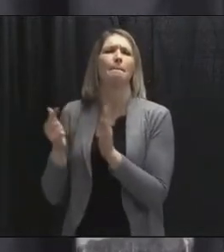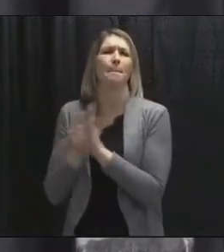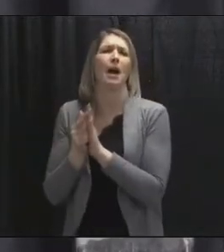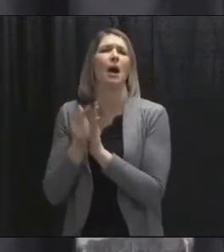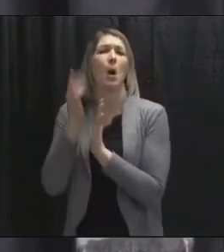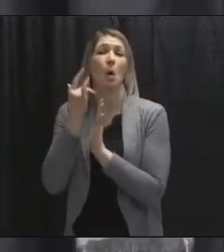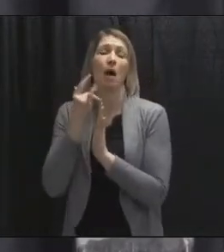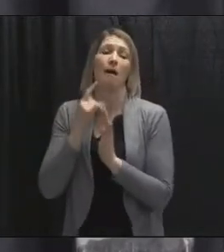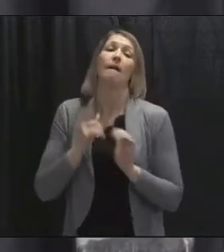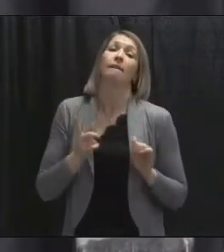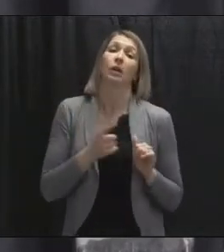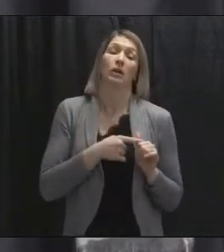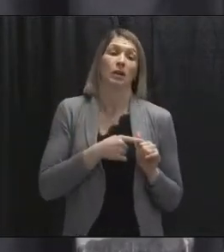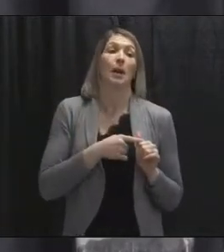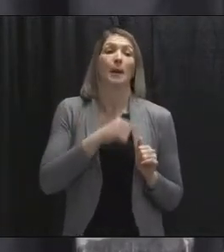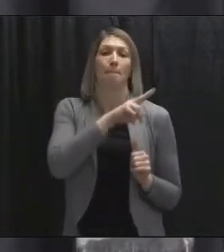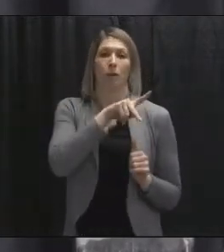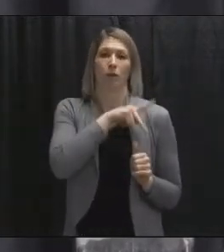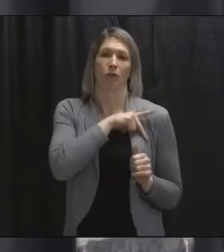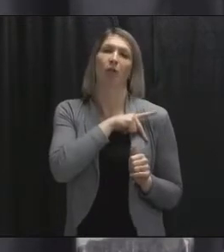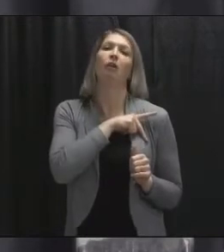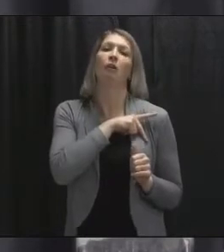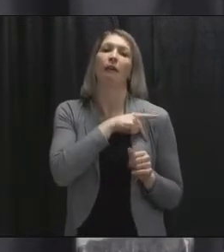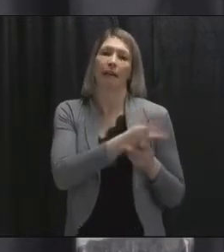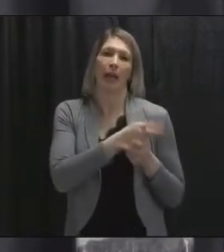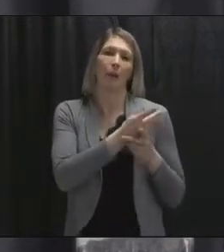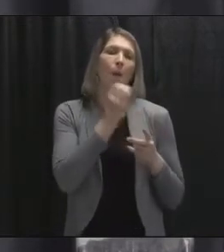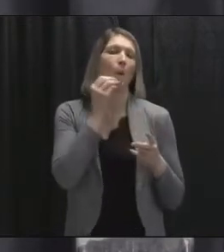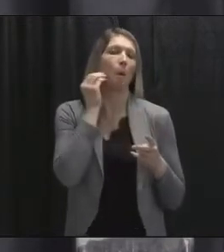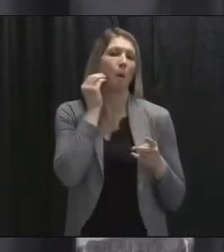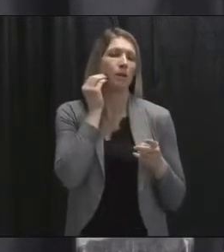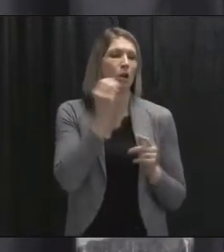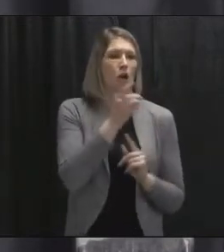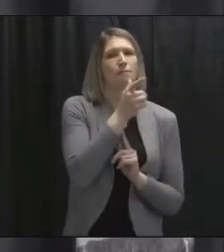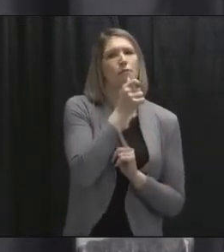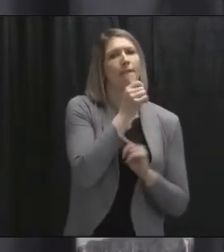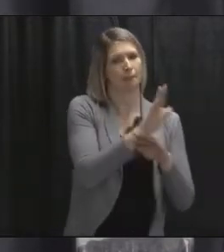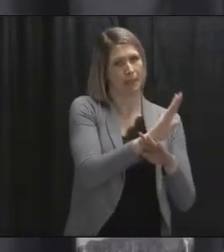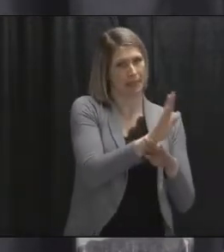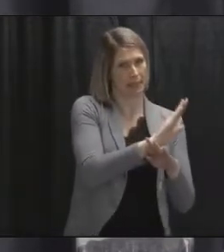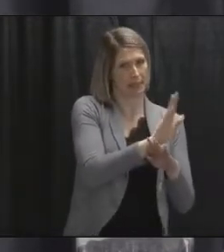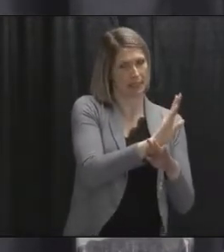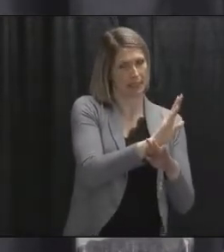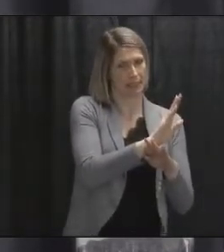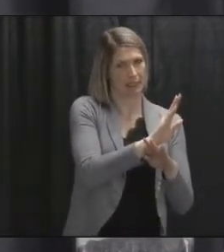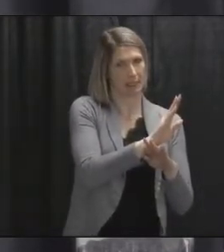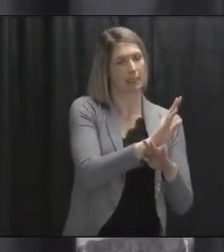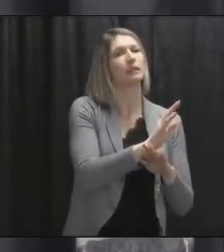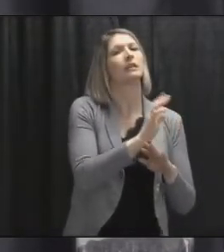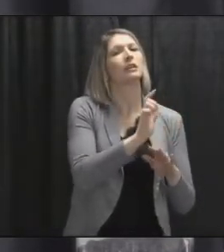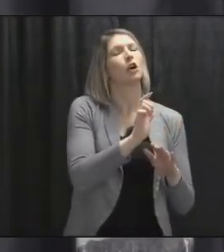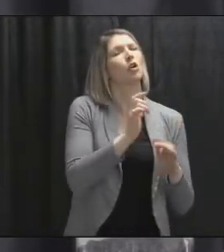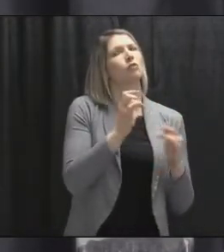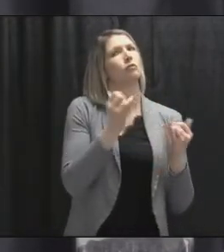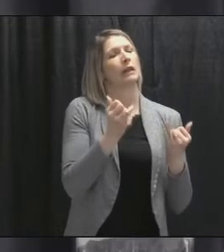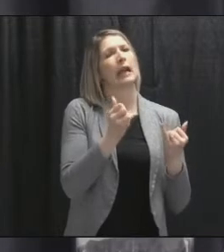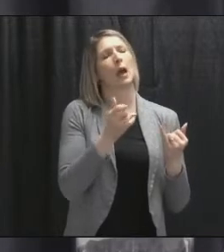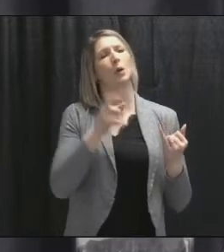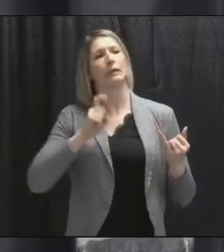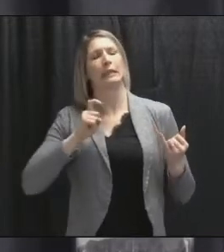they're private, independent businesses, and we have a significant stewardship and oversight role. So we will be discussing with